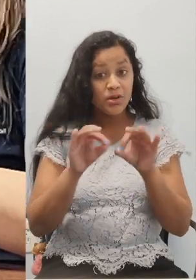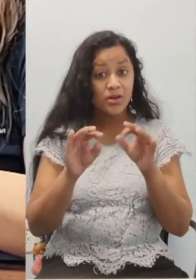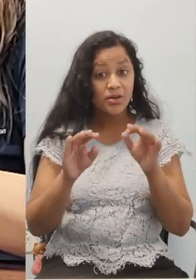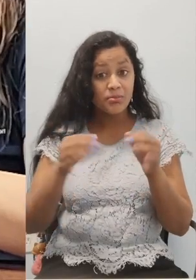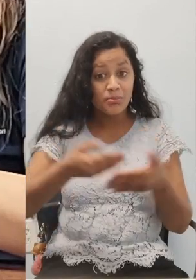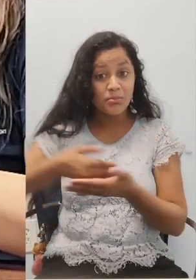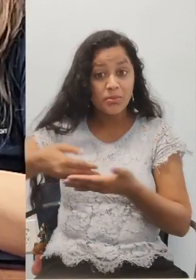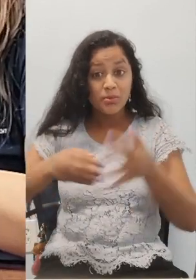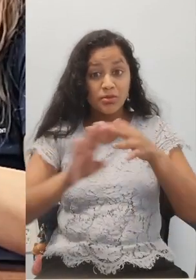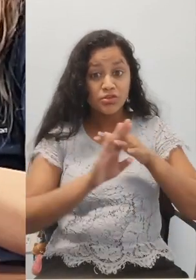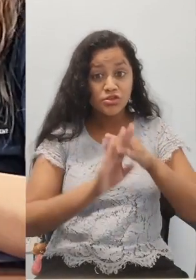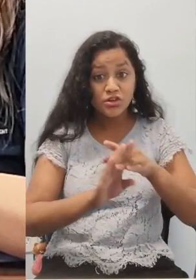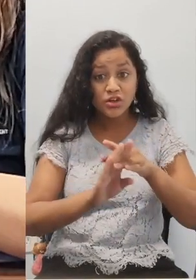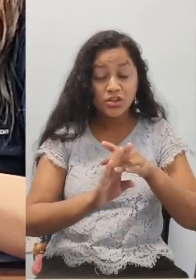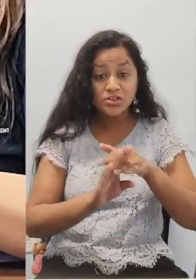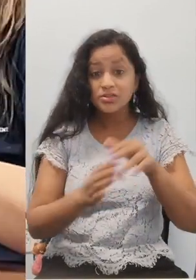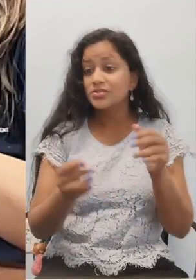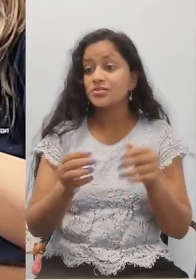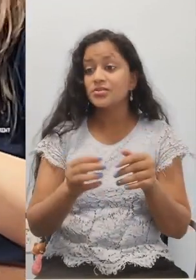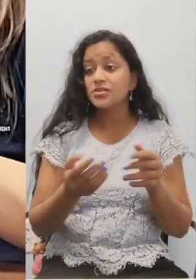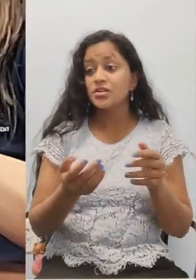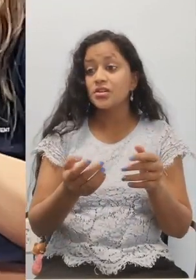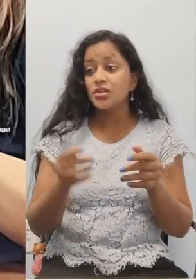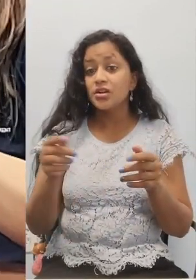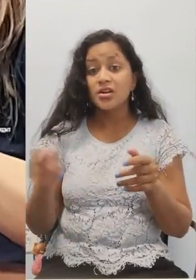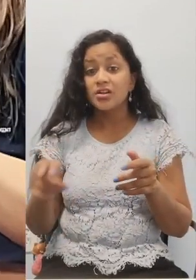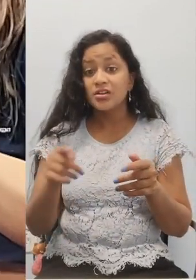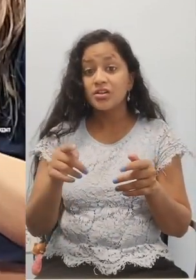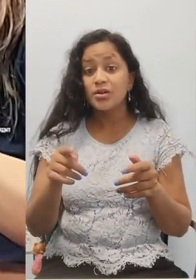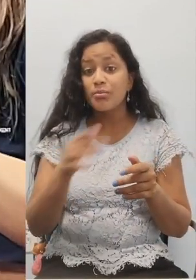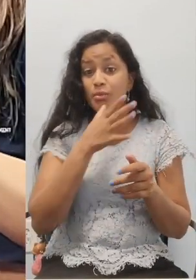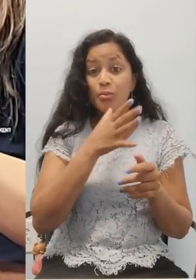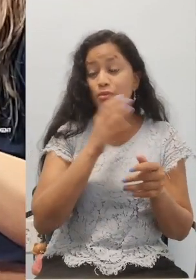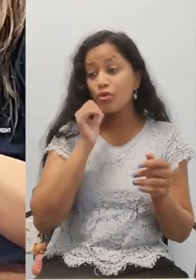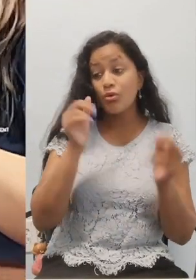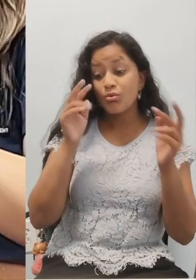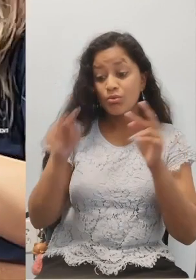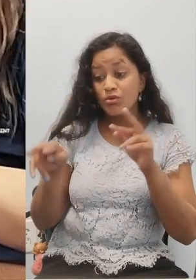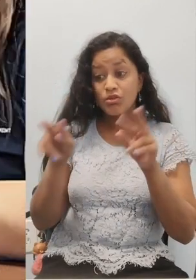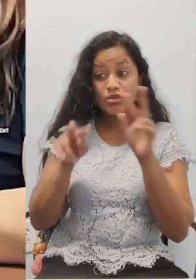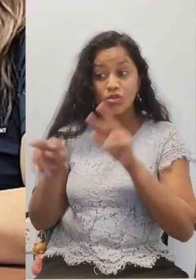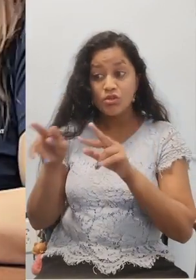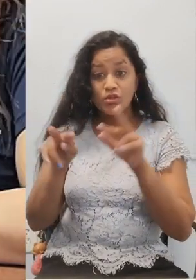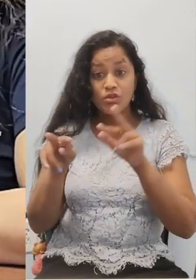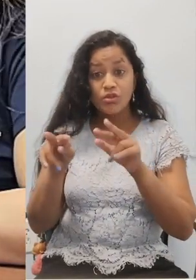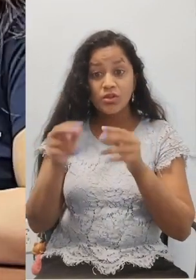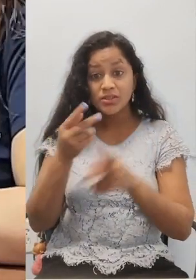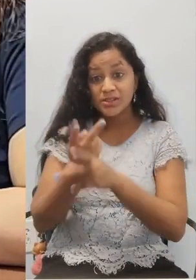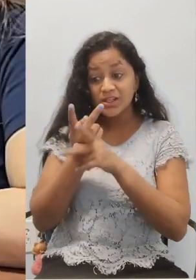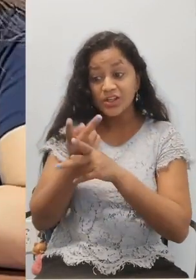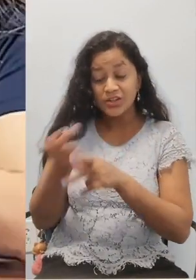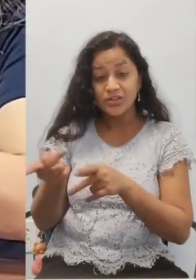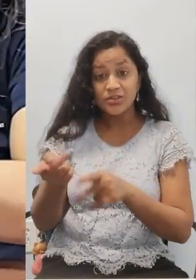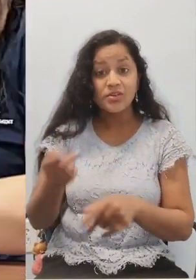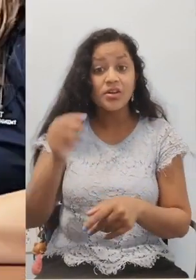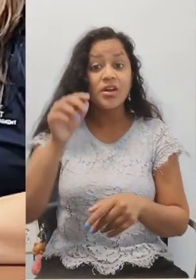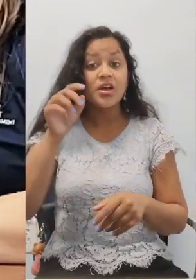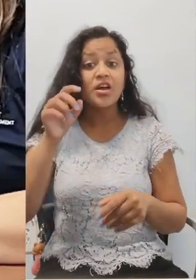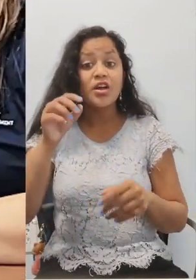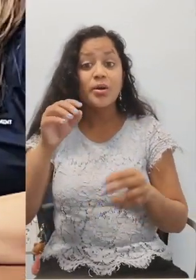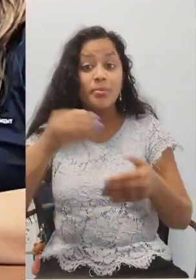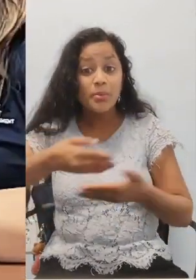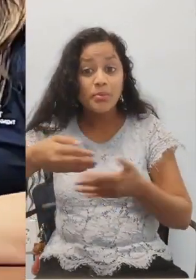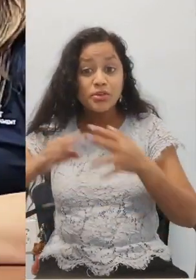care. So the mother, when she gives birth, does not look after their children. The babies are immediately on their